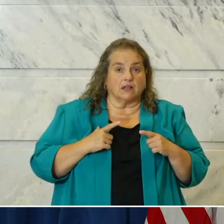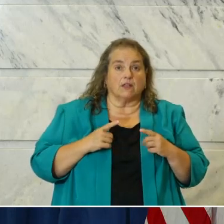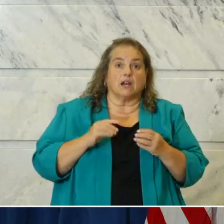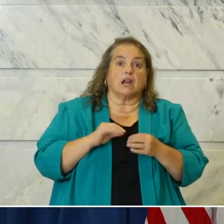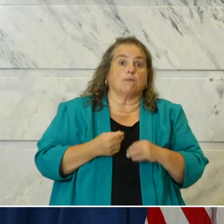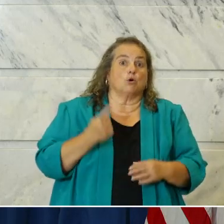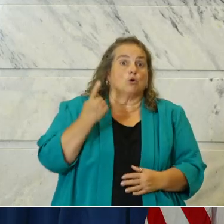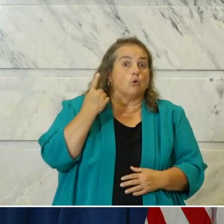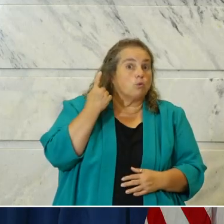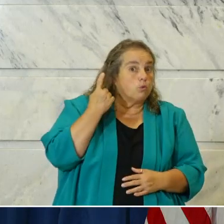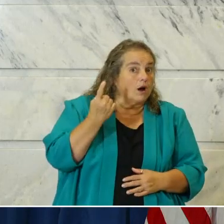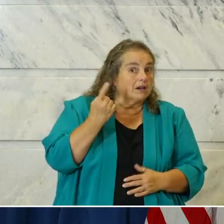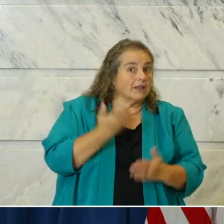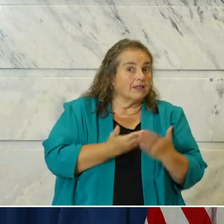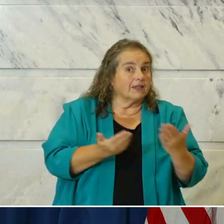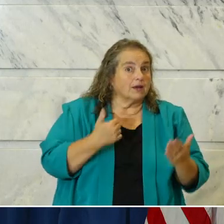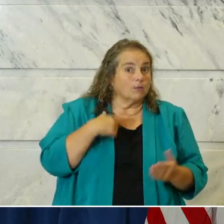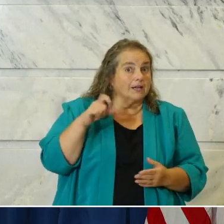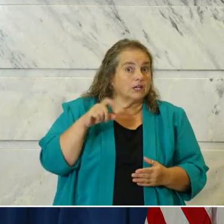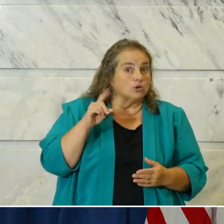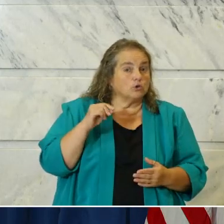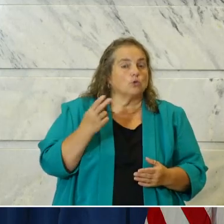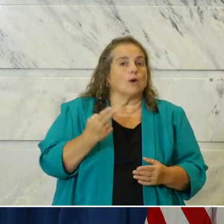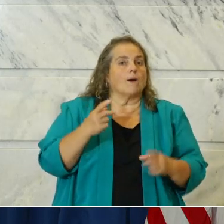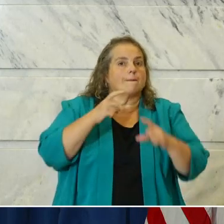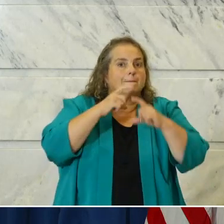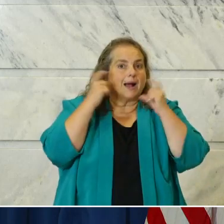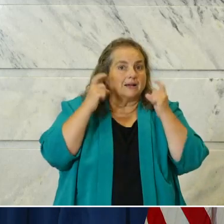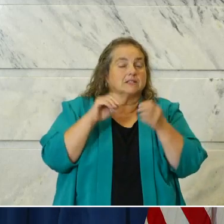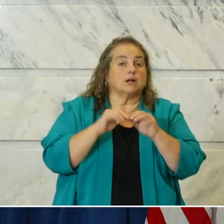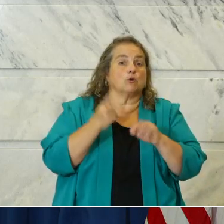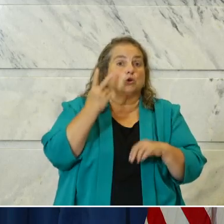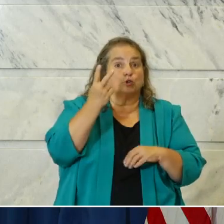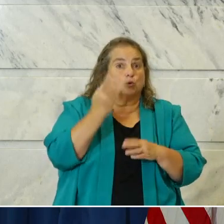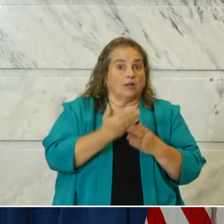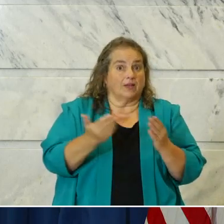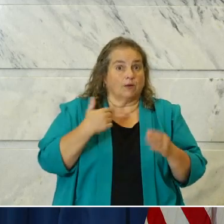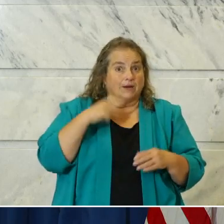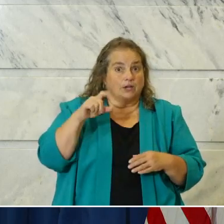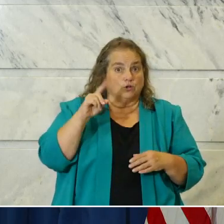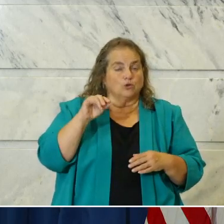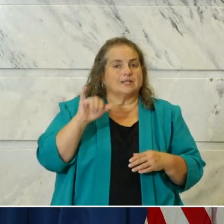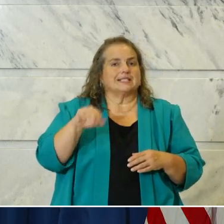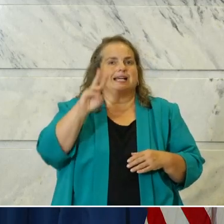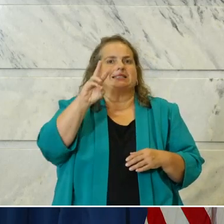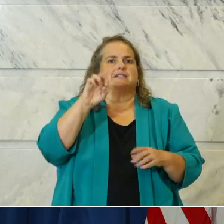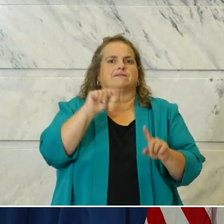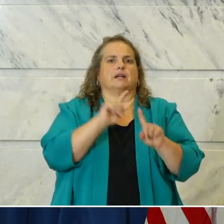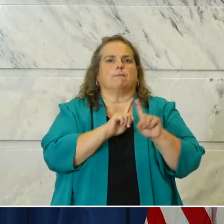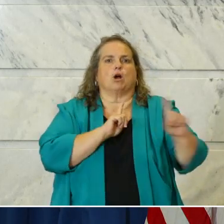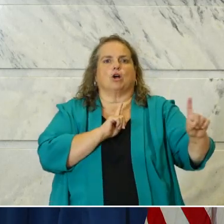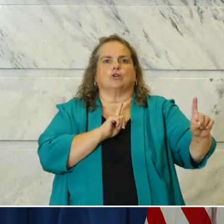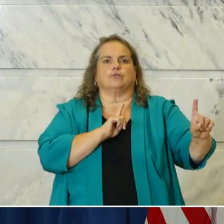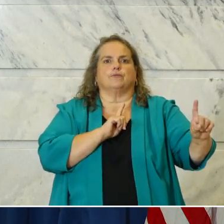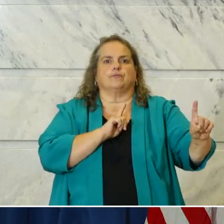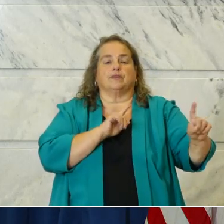one thing we need to do is wear a mask, and the number two thing we need to do is stay 6 feet apart. So if you love Kentucky, you love all three of